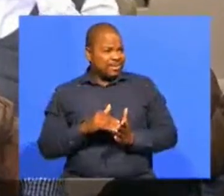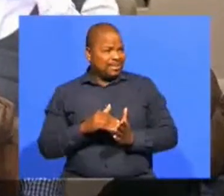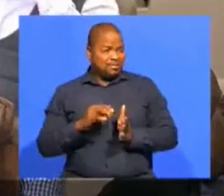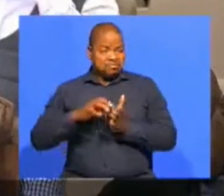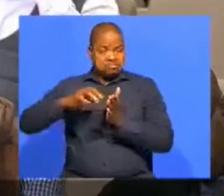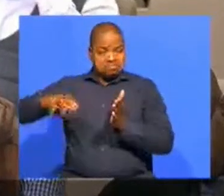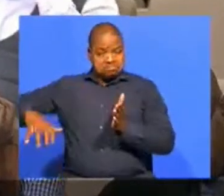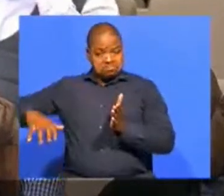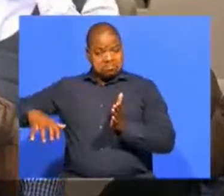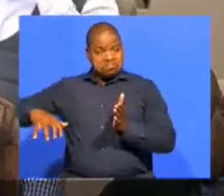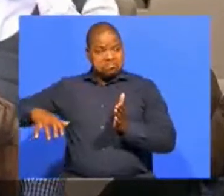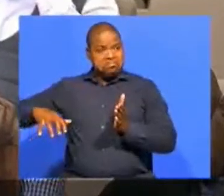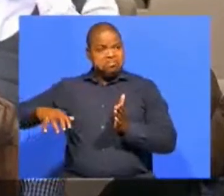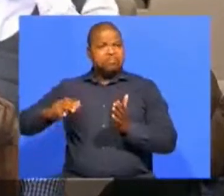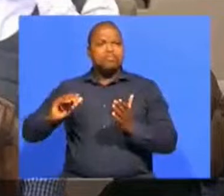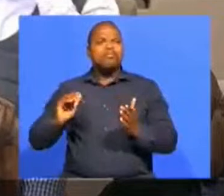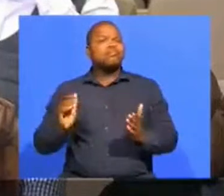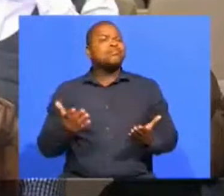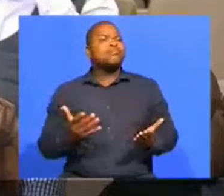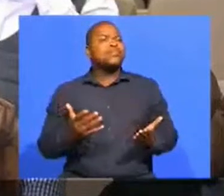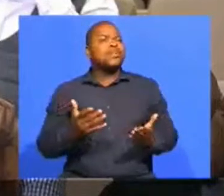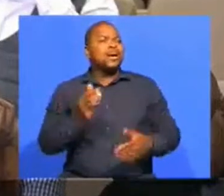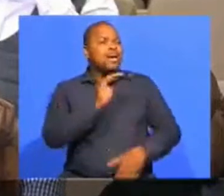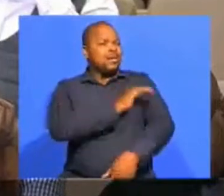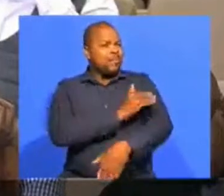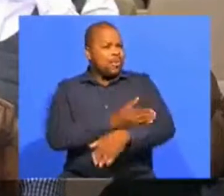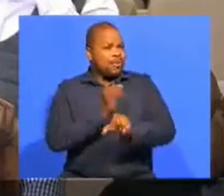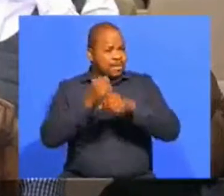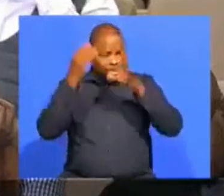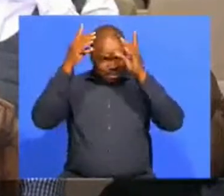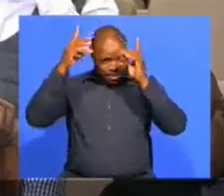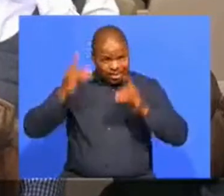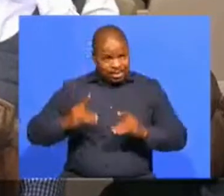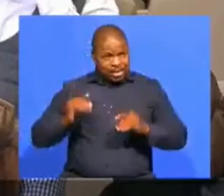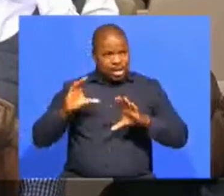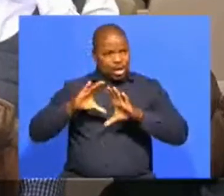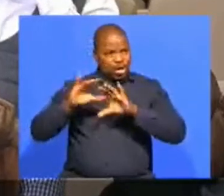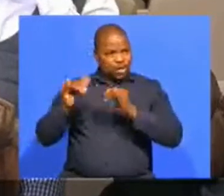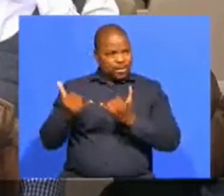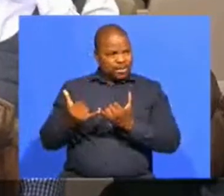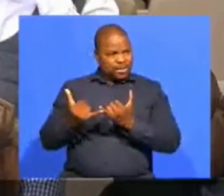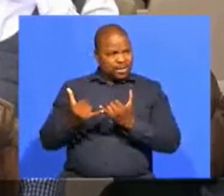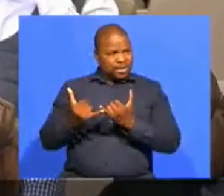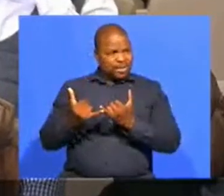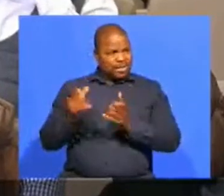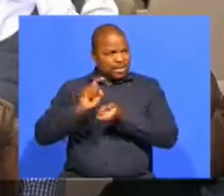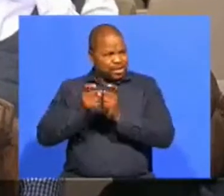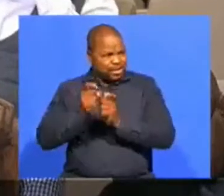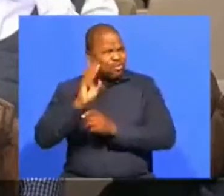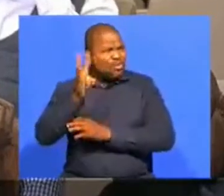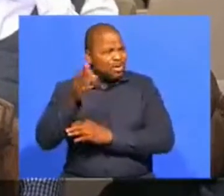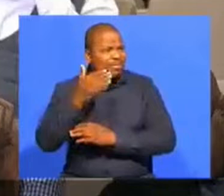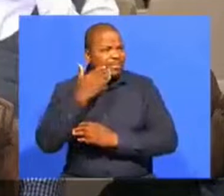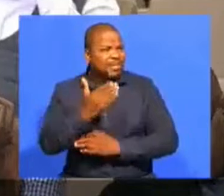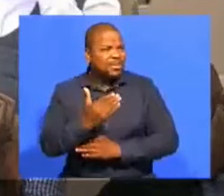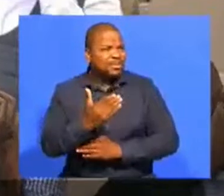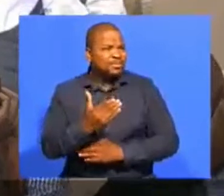exclude them in power-making decisions committees. Will that change? Thank